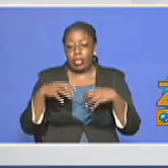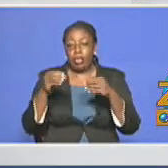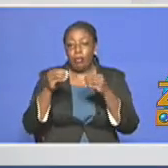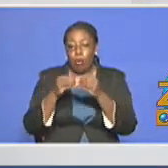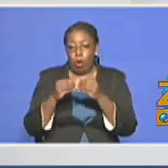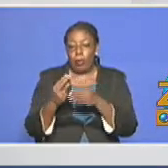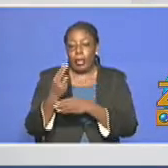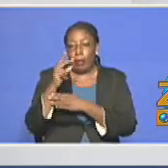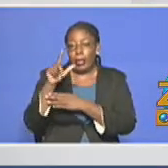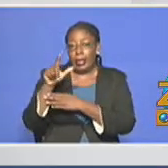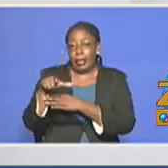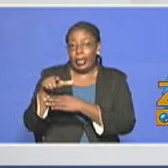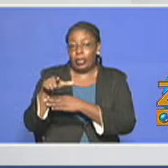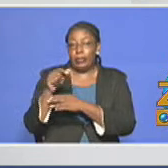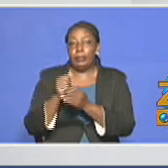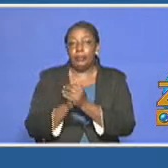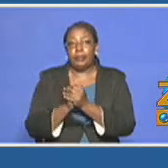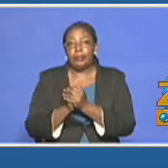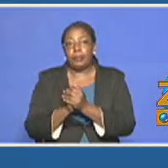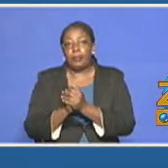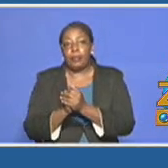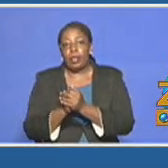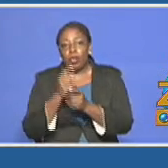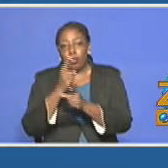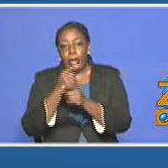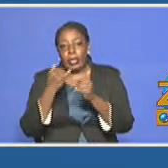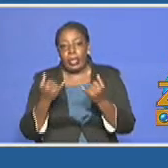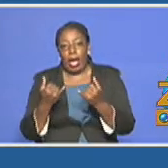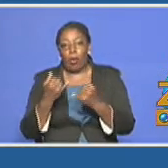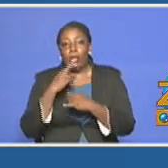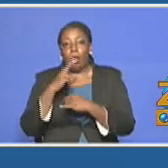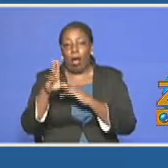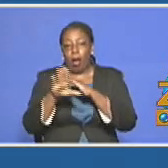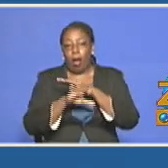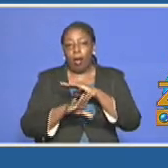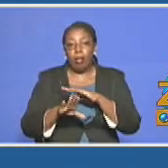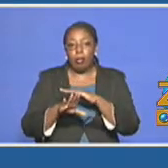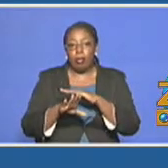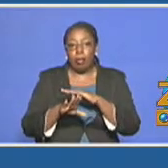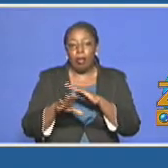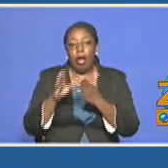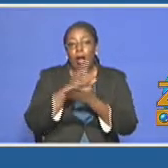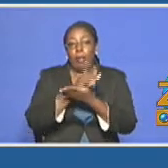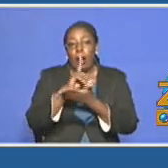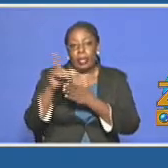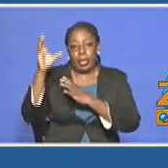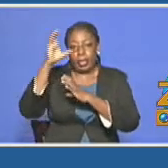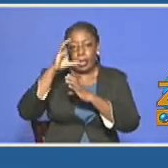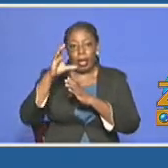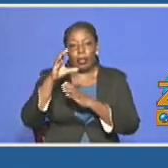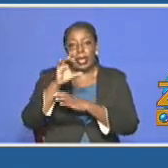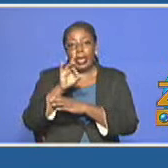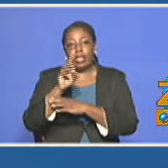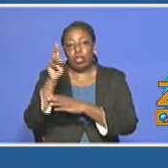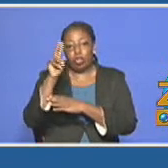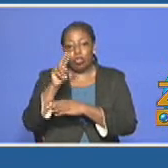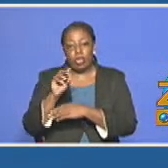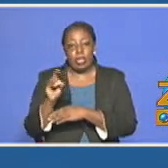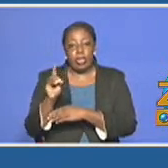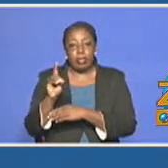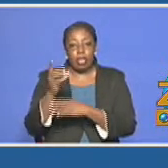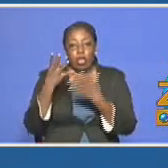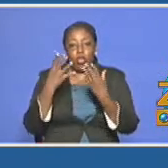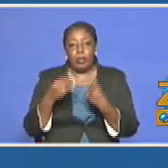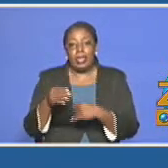up later in the newscast, so stay tuned. But outside of our studios right now, we are under partly sunny skies with temperature of 82 degrees. Relative